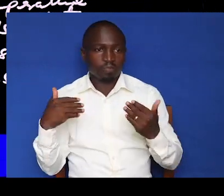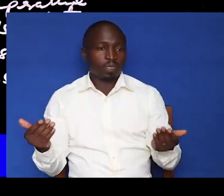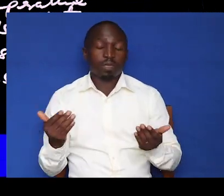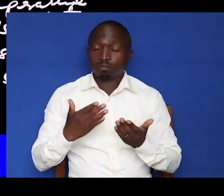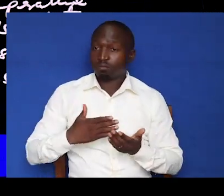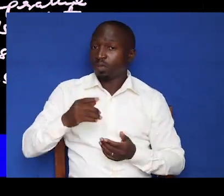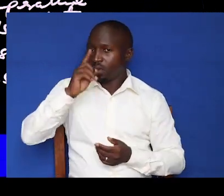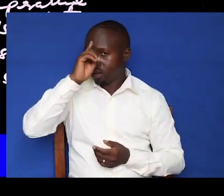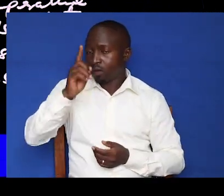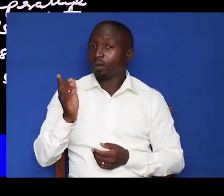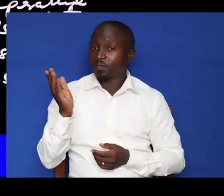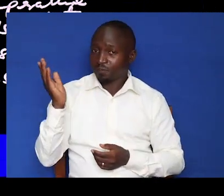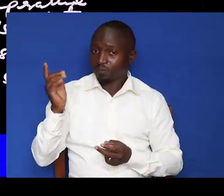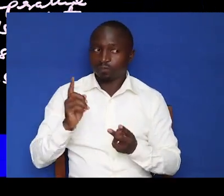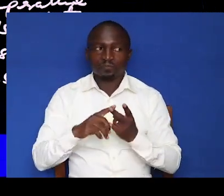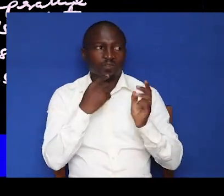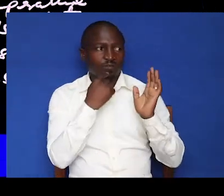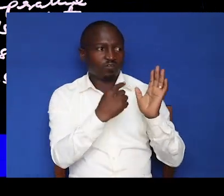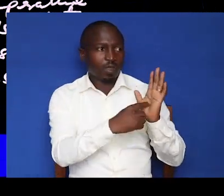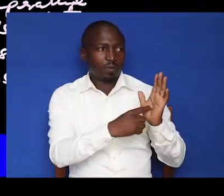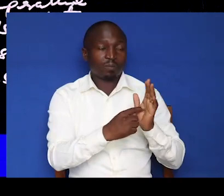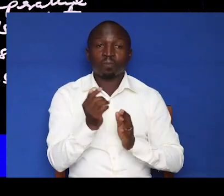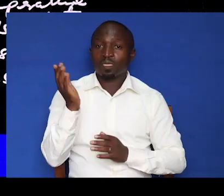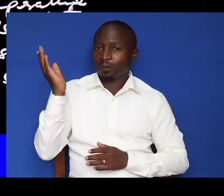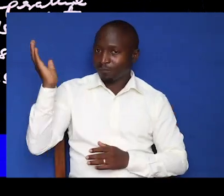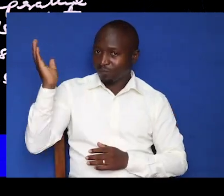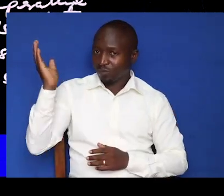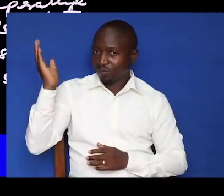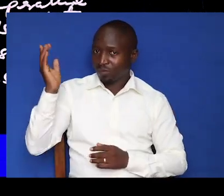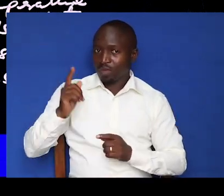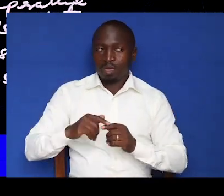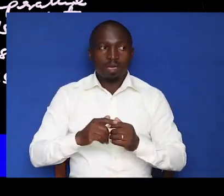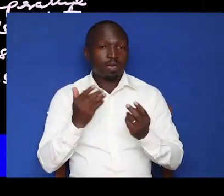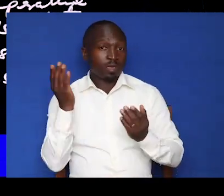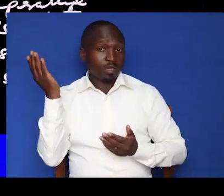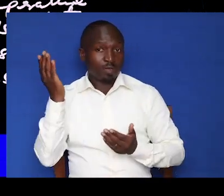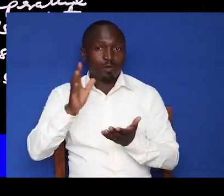you to understand this. Suppose this is the land mass.